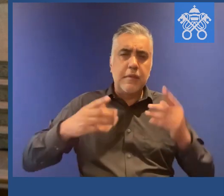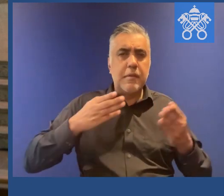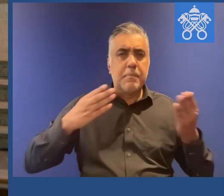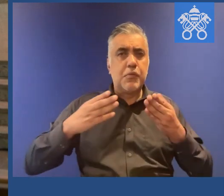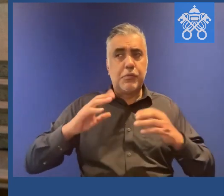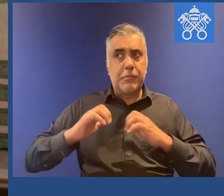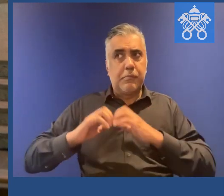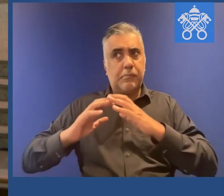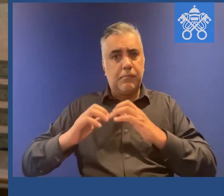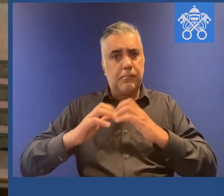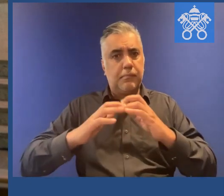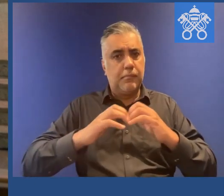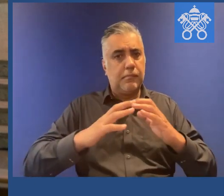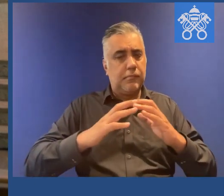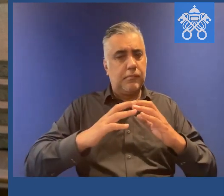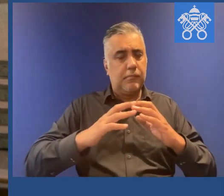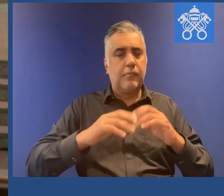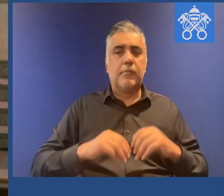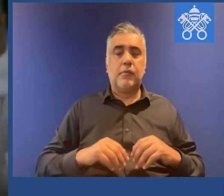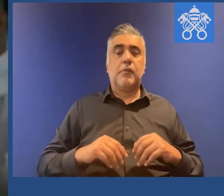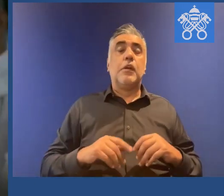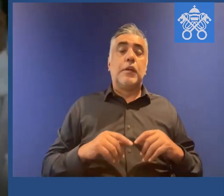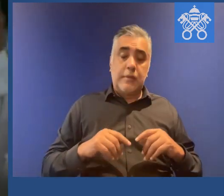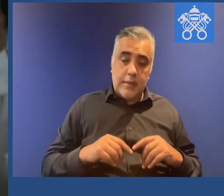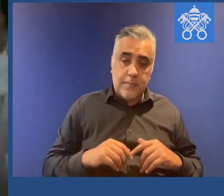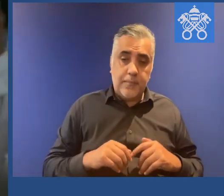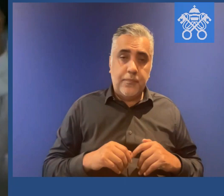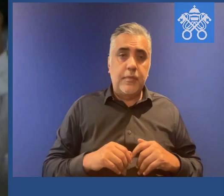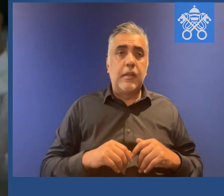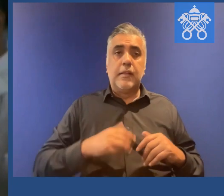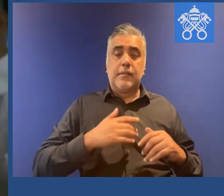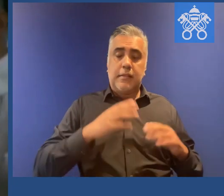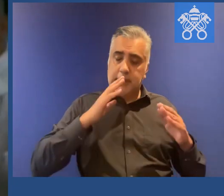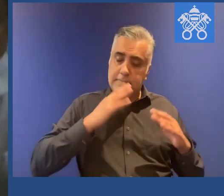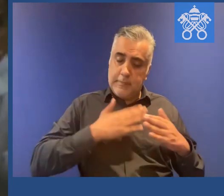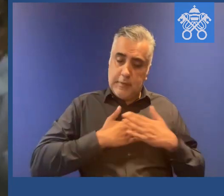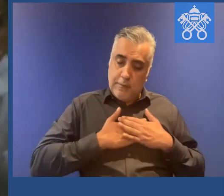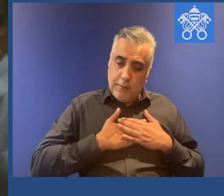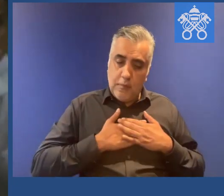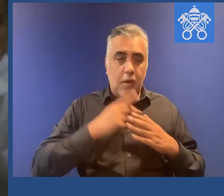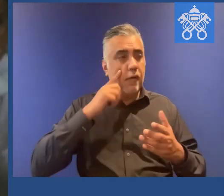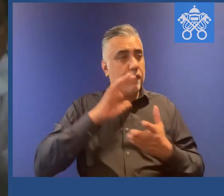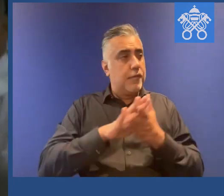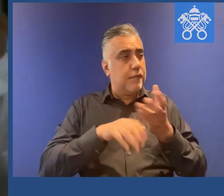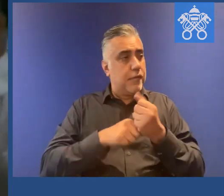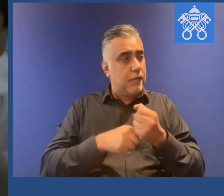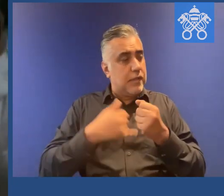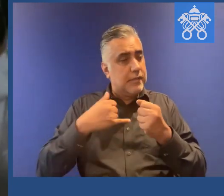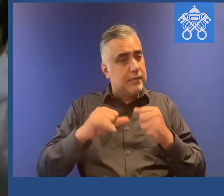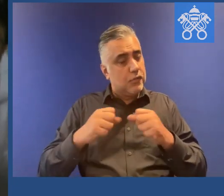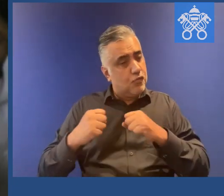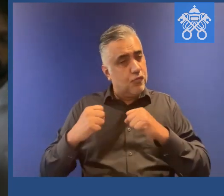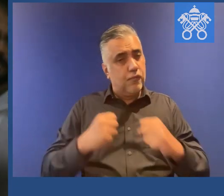being established. In all this, the devotion of the faithful remained